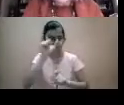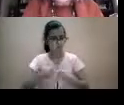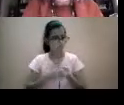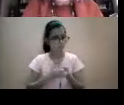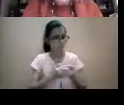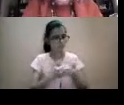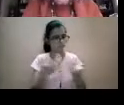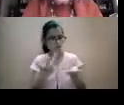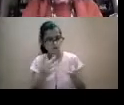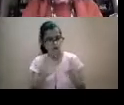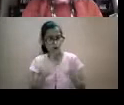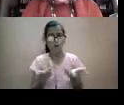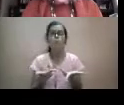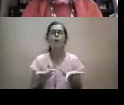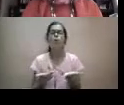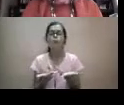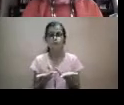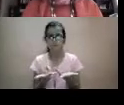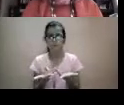for.